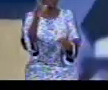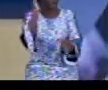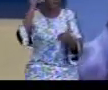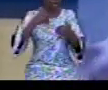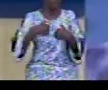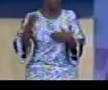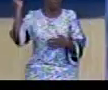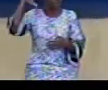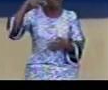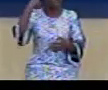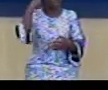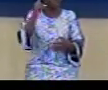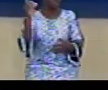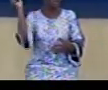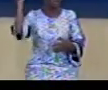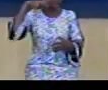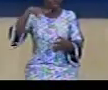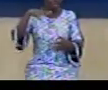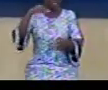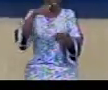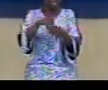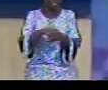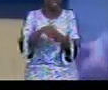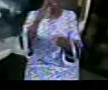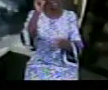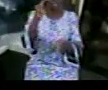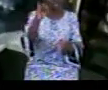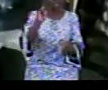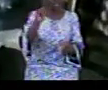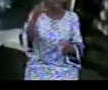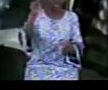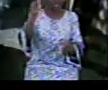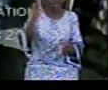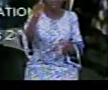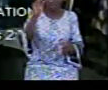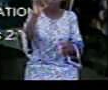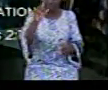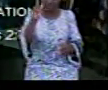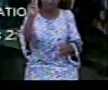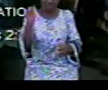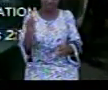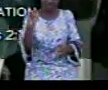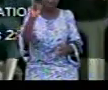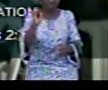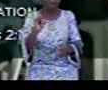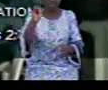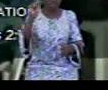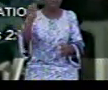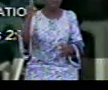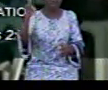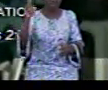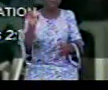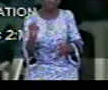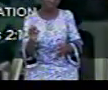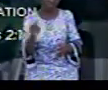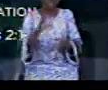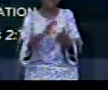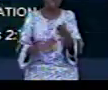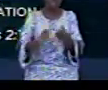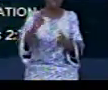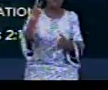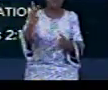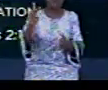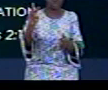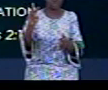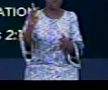Look at Titus chapter 2. We're looking at what that grace does now. Anywhere that grace comes. Titus